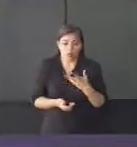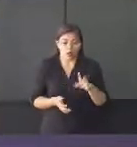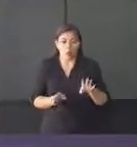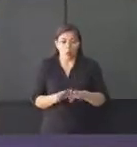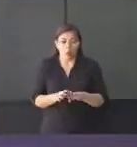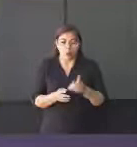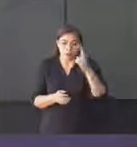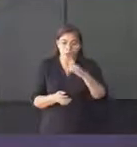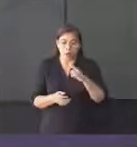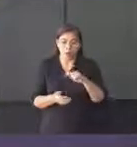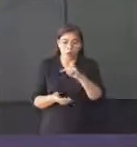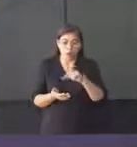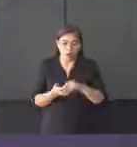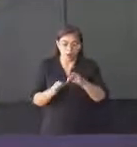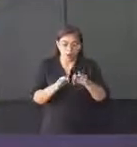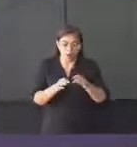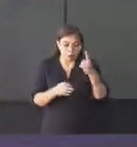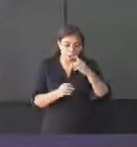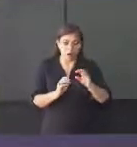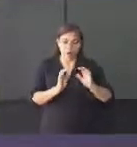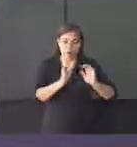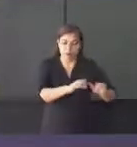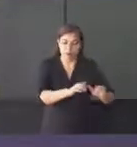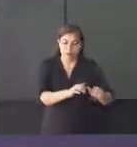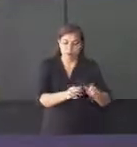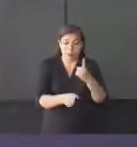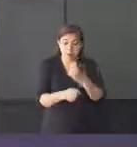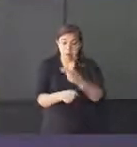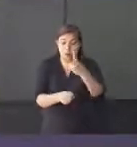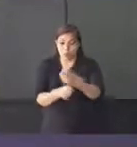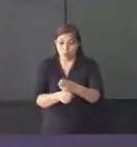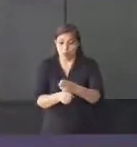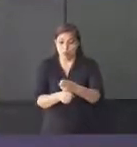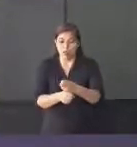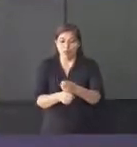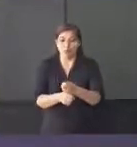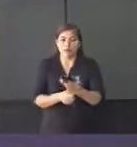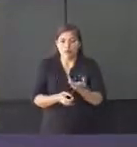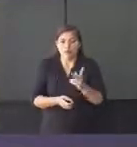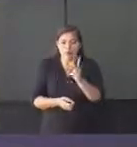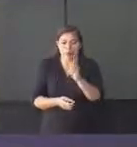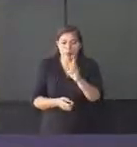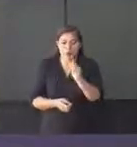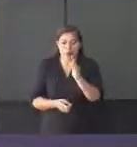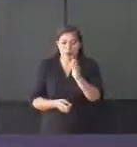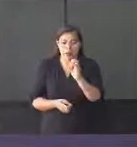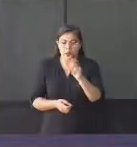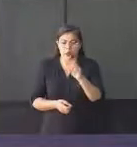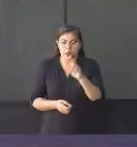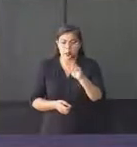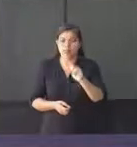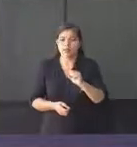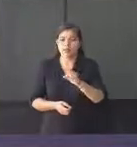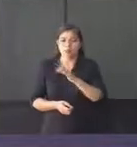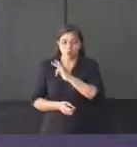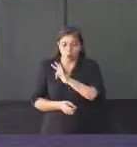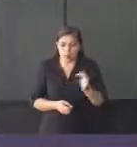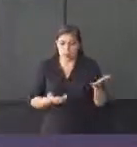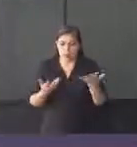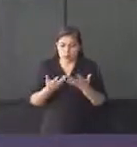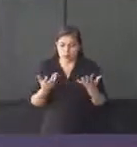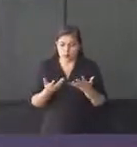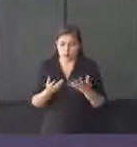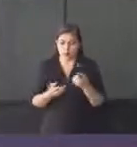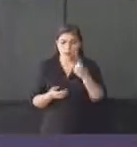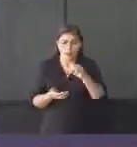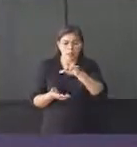of having no places in the first and second reception programs,